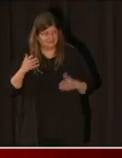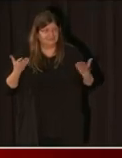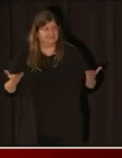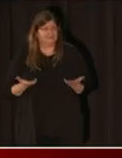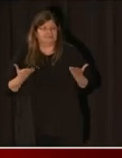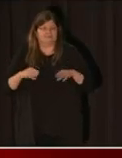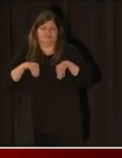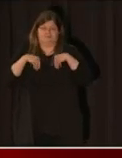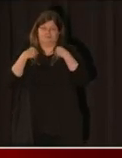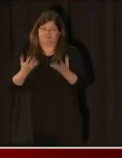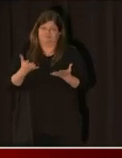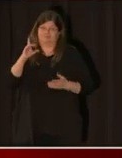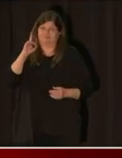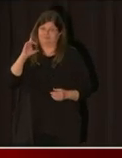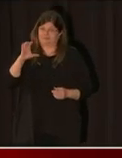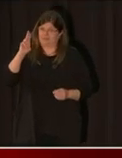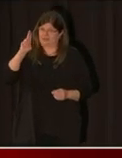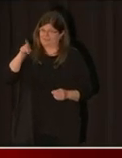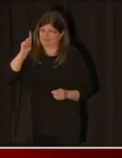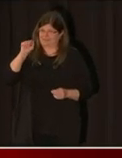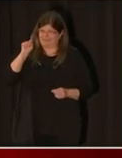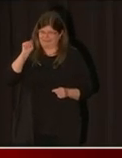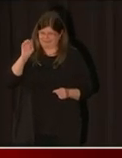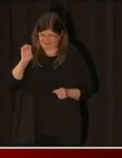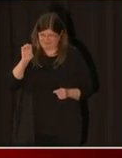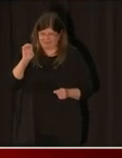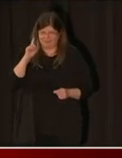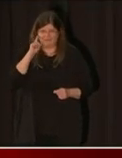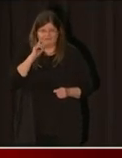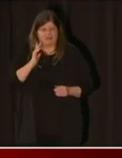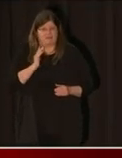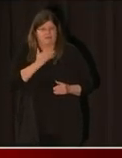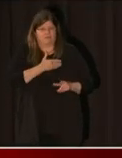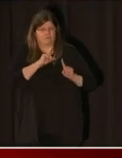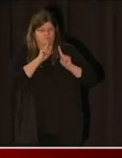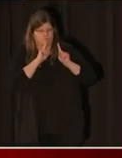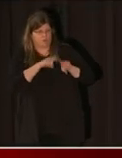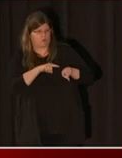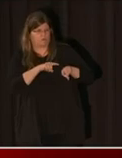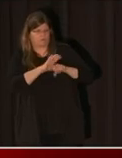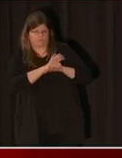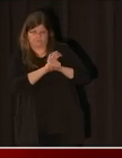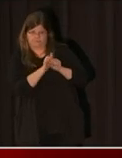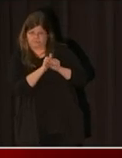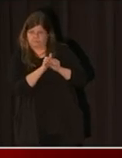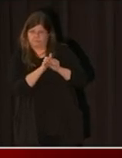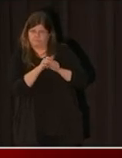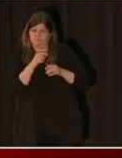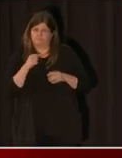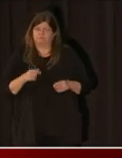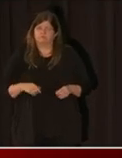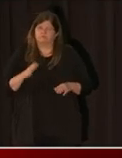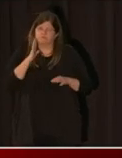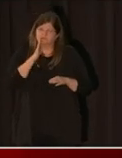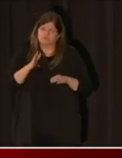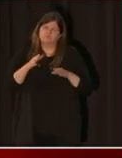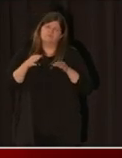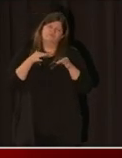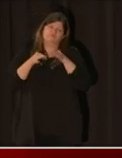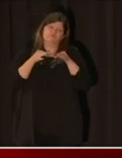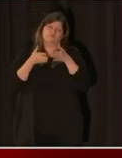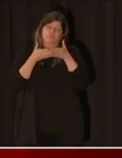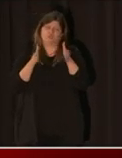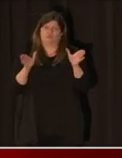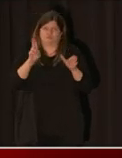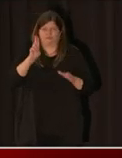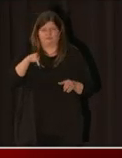on our response to COVID-19. Today, I'm going to share some general updates and then provide an update around our